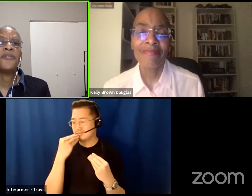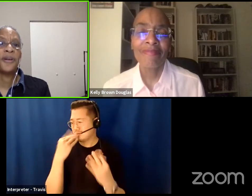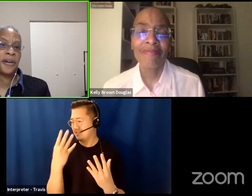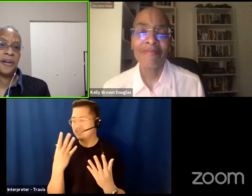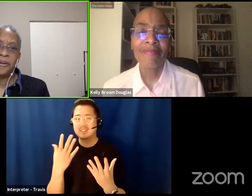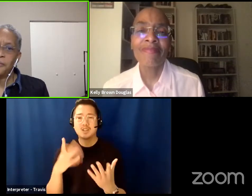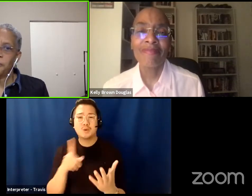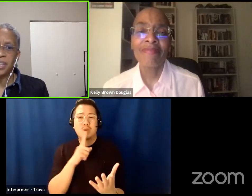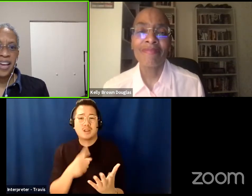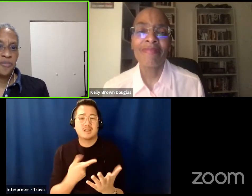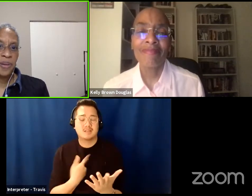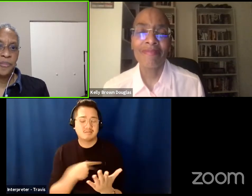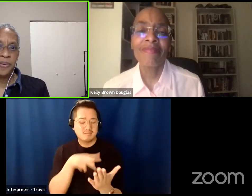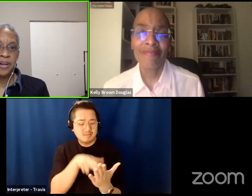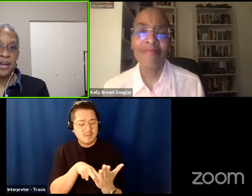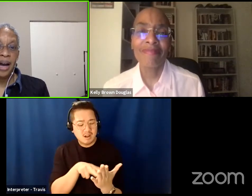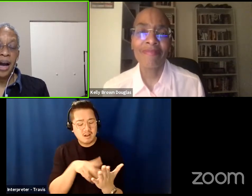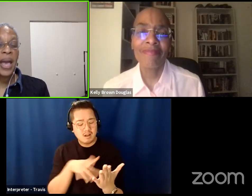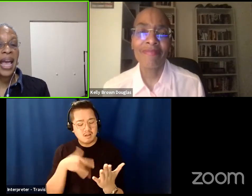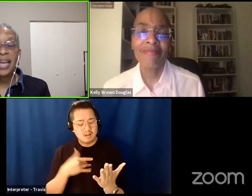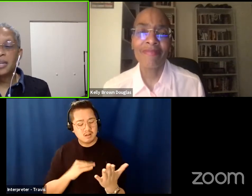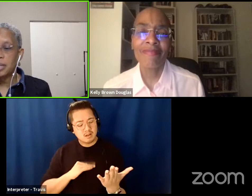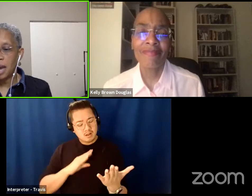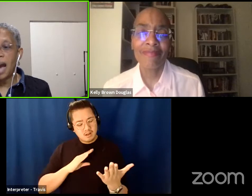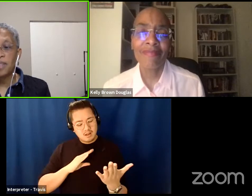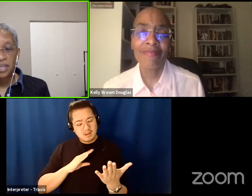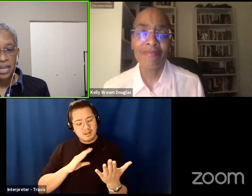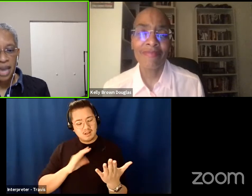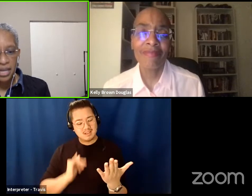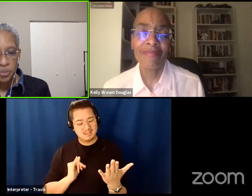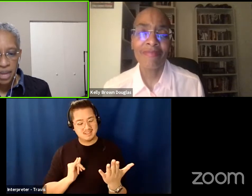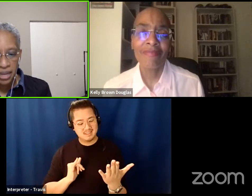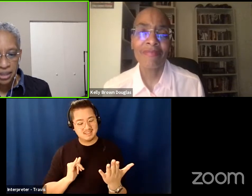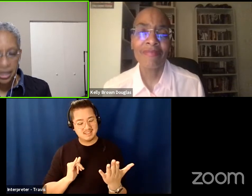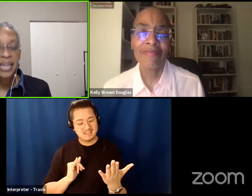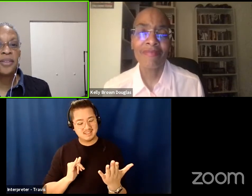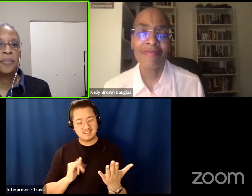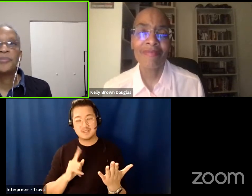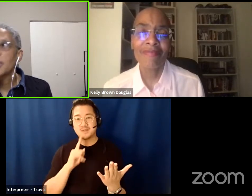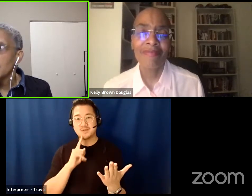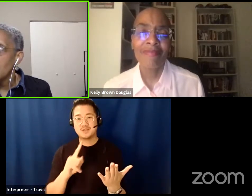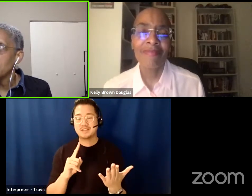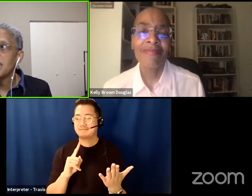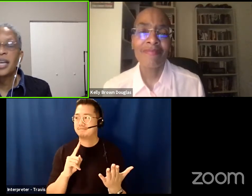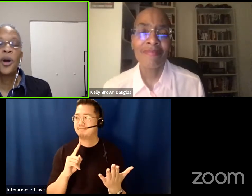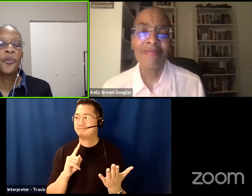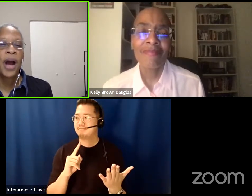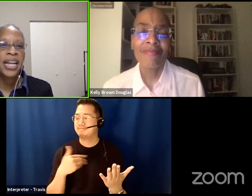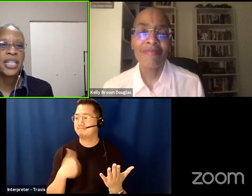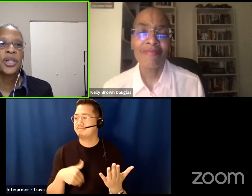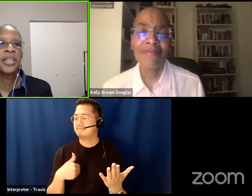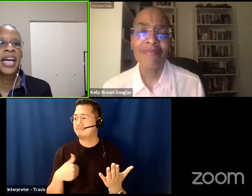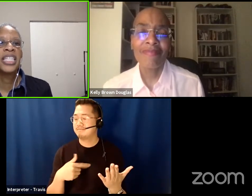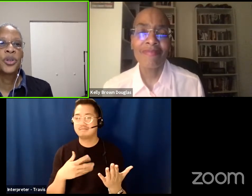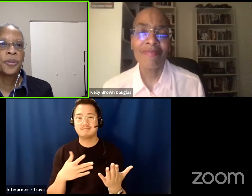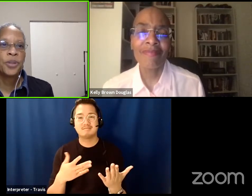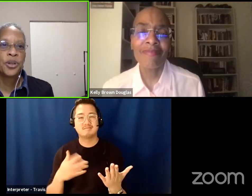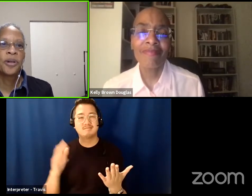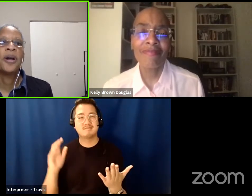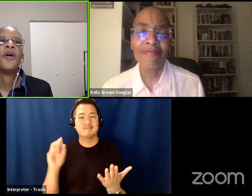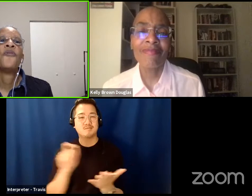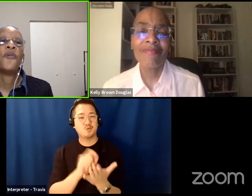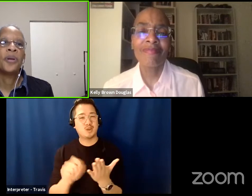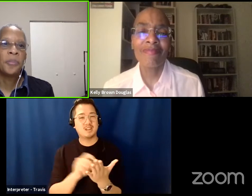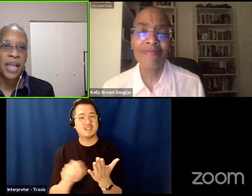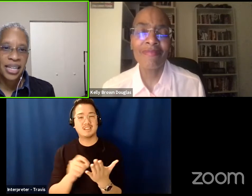been a savior for a lot of people. And obviously has been like, I would say her writings are like